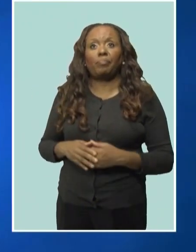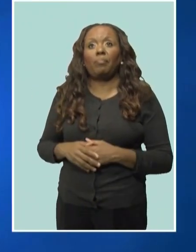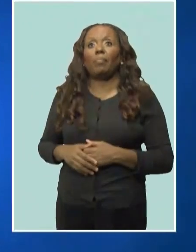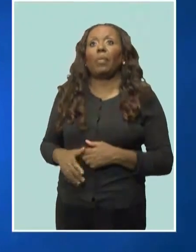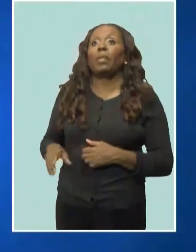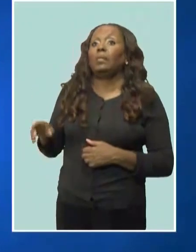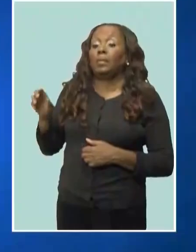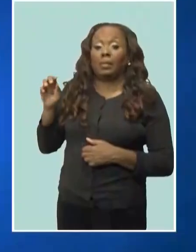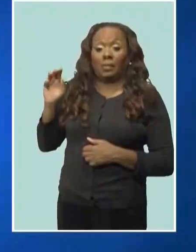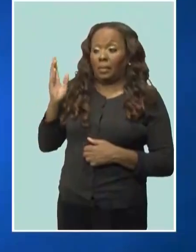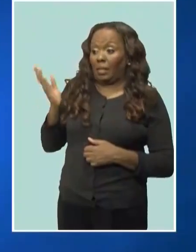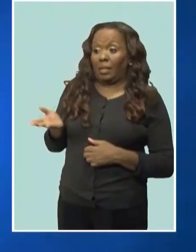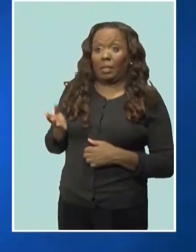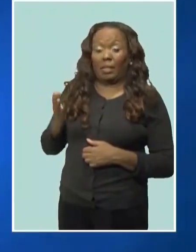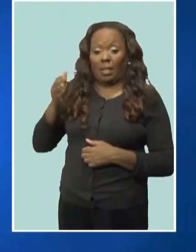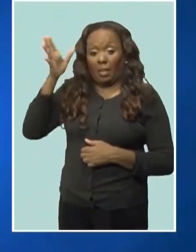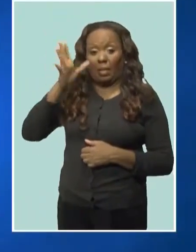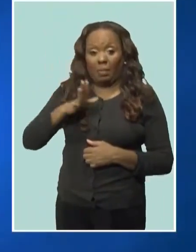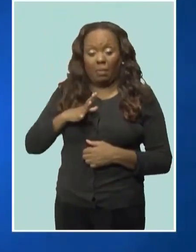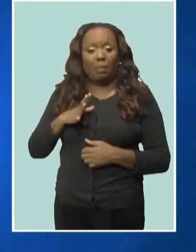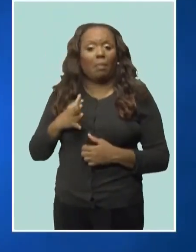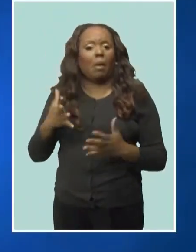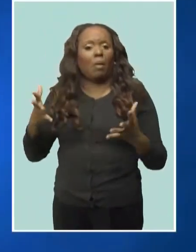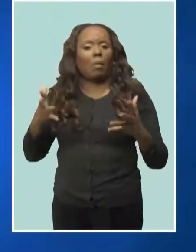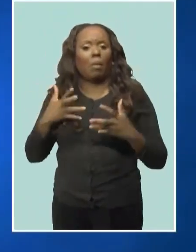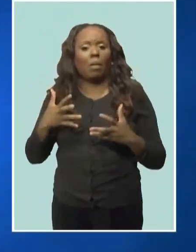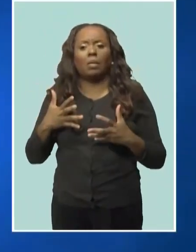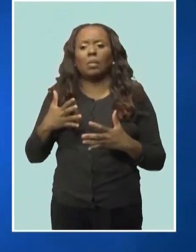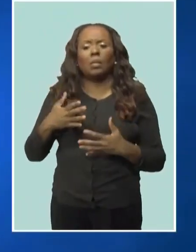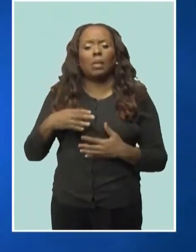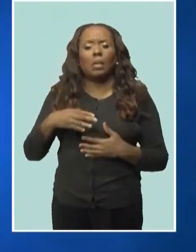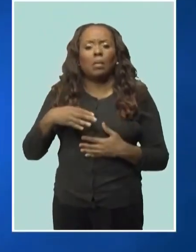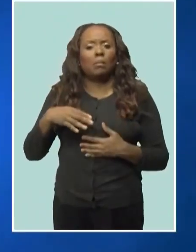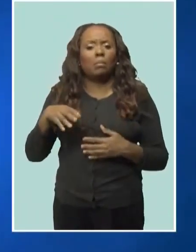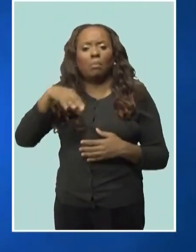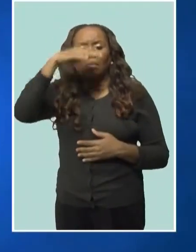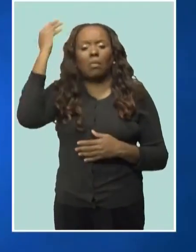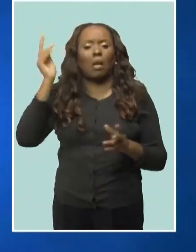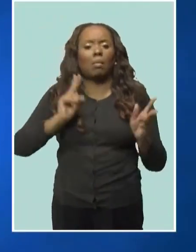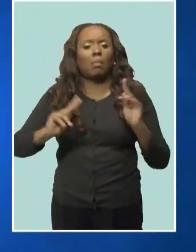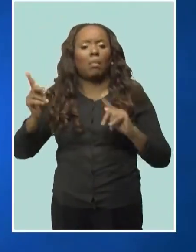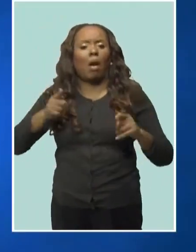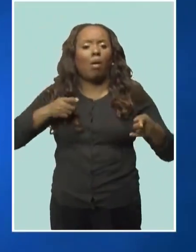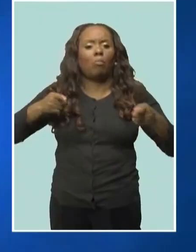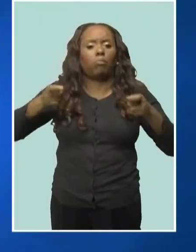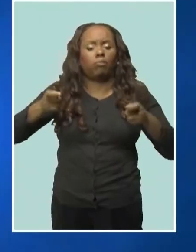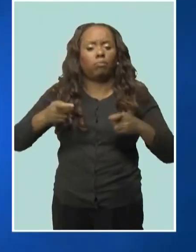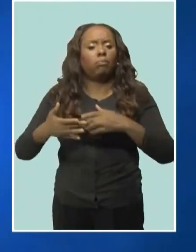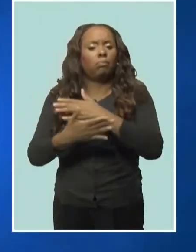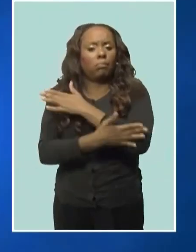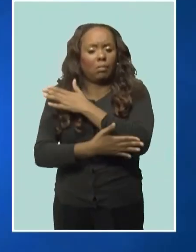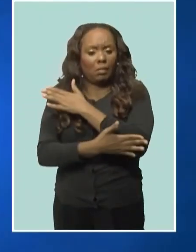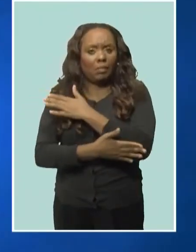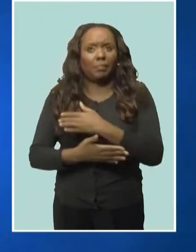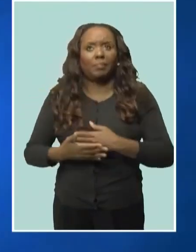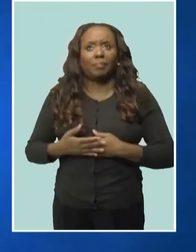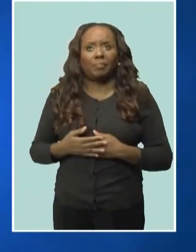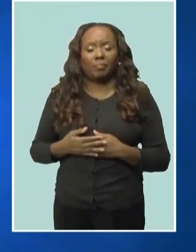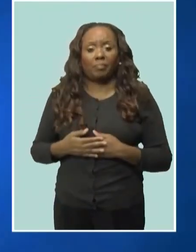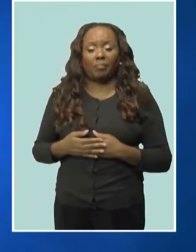to assist in building a black-run independent republic. The context within which